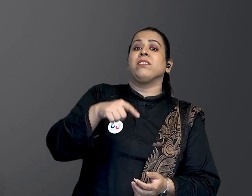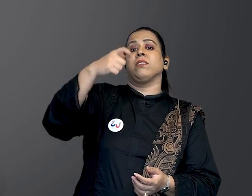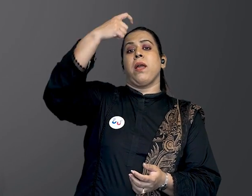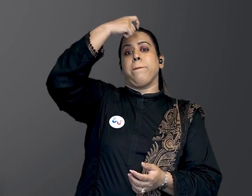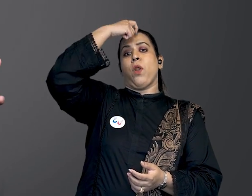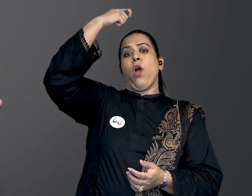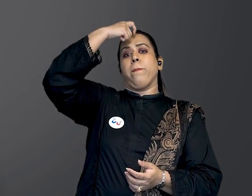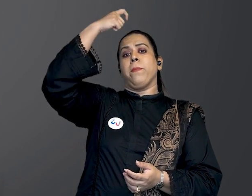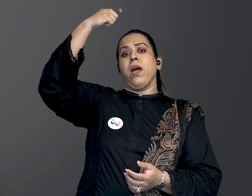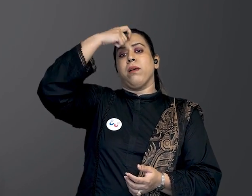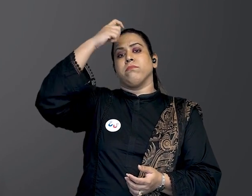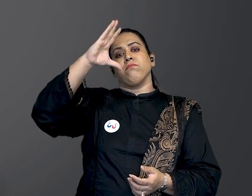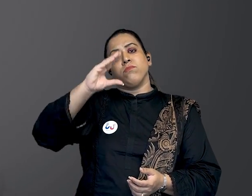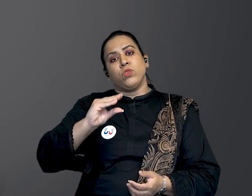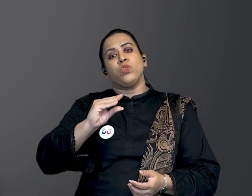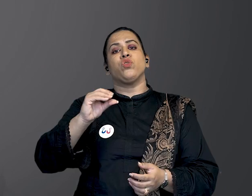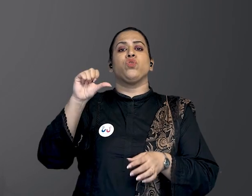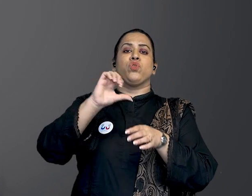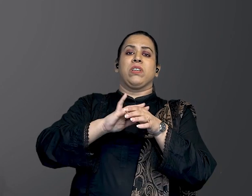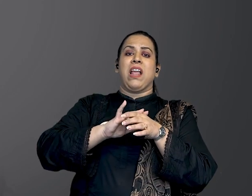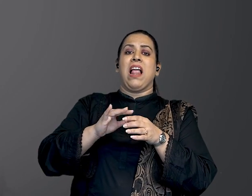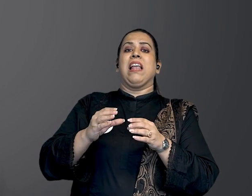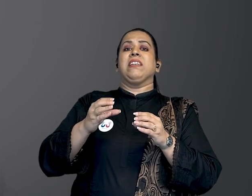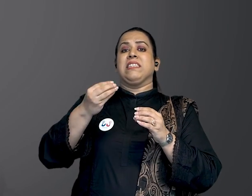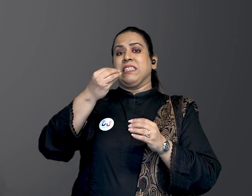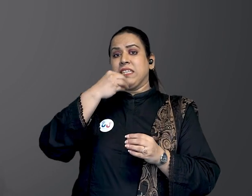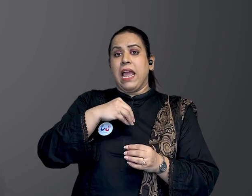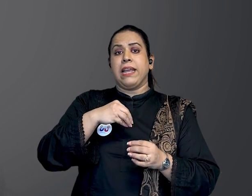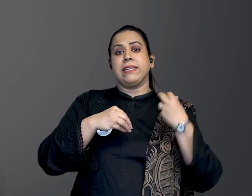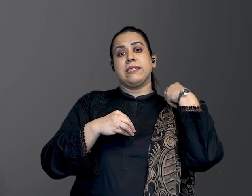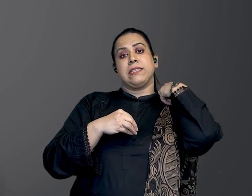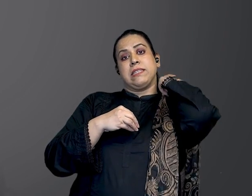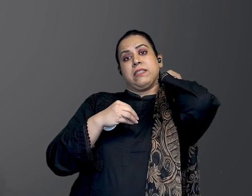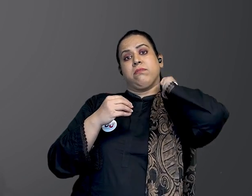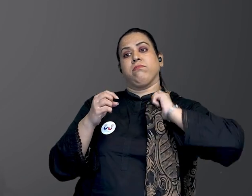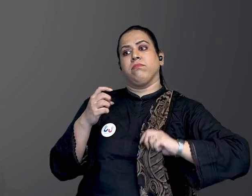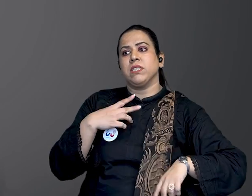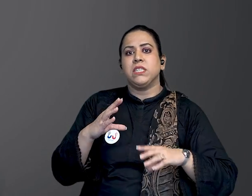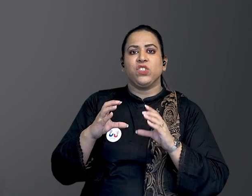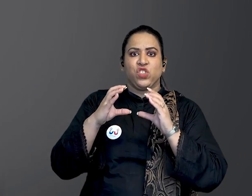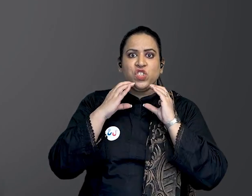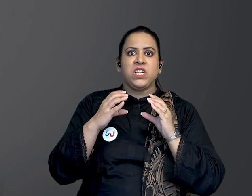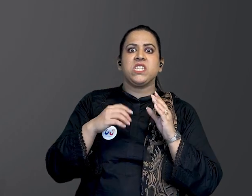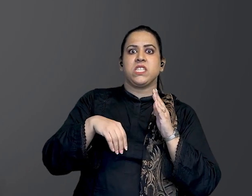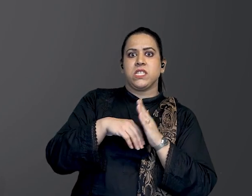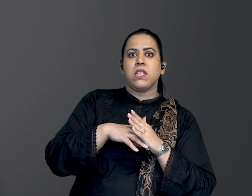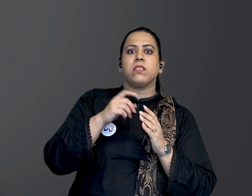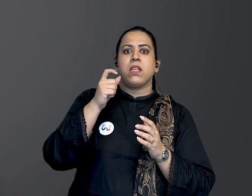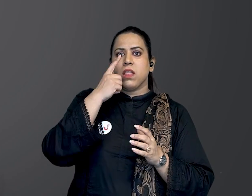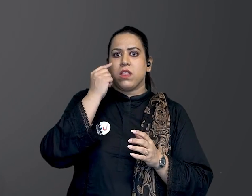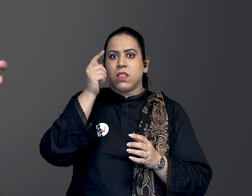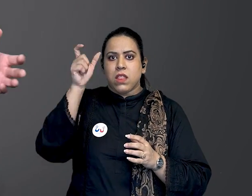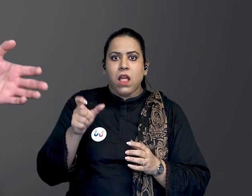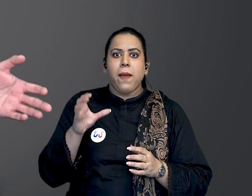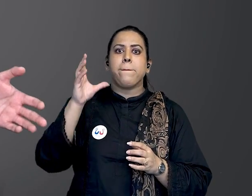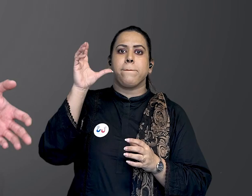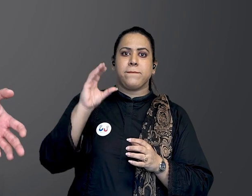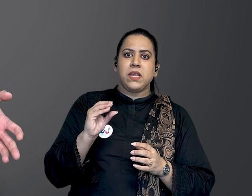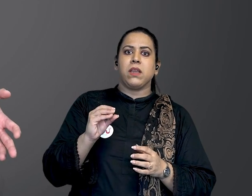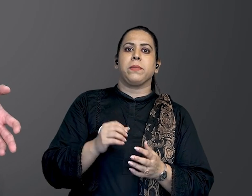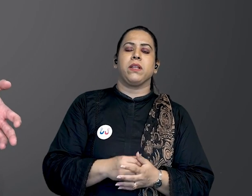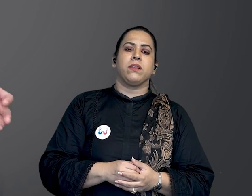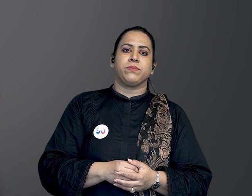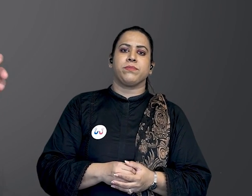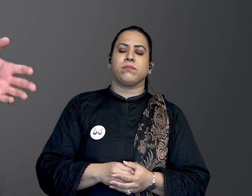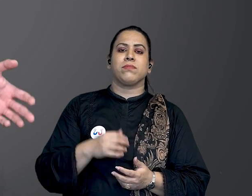behaving in a much better way, and you start living a life fulfilled, much healthier. And that doesn't only